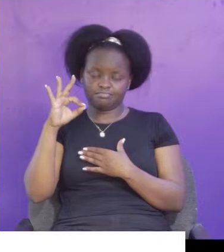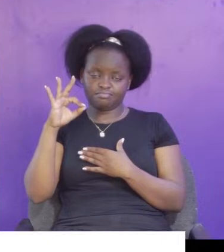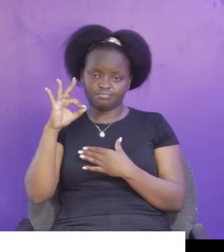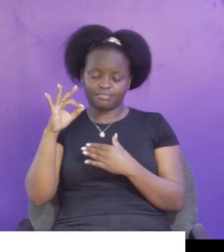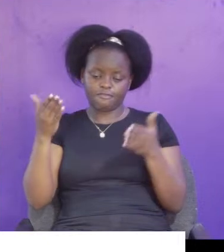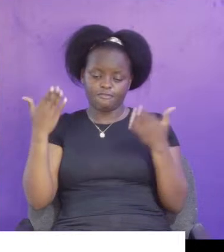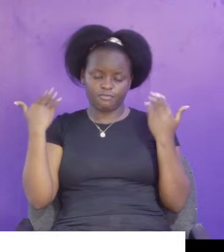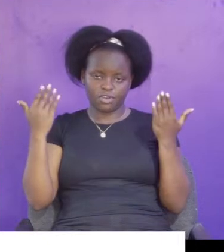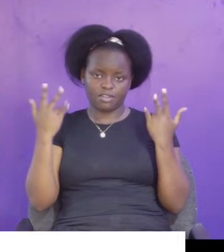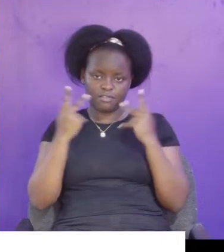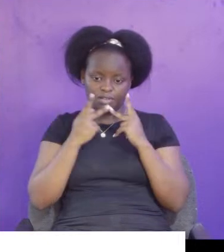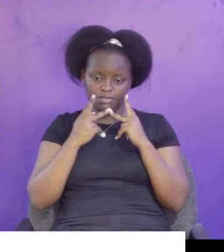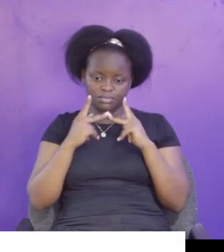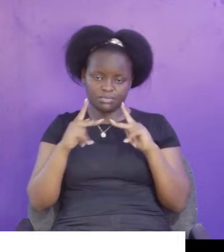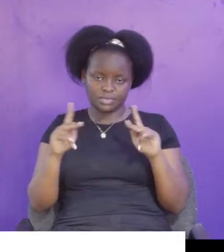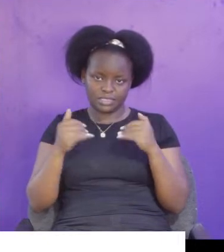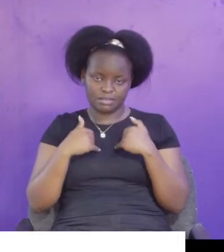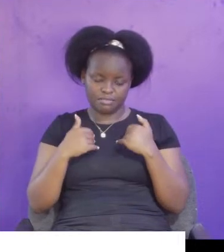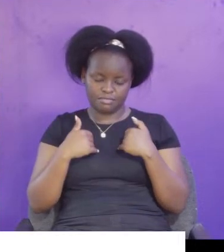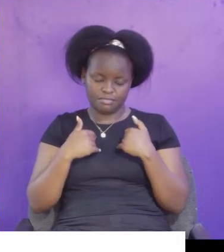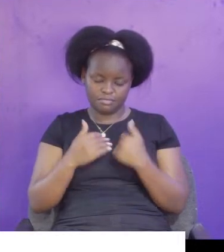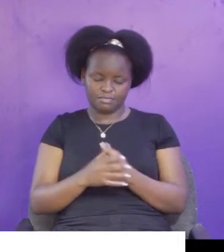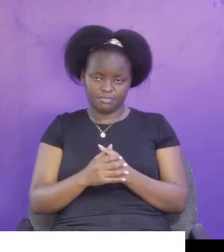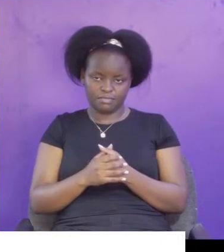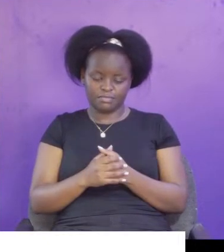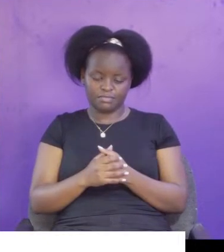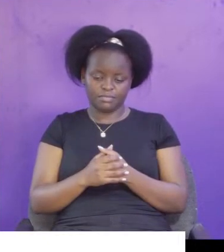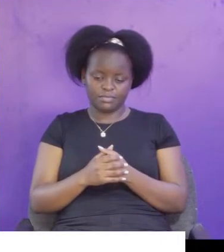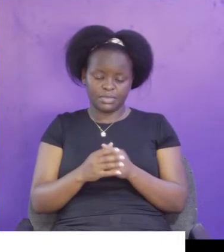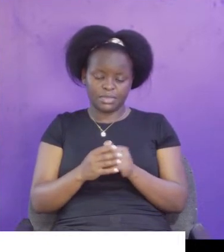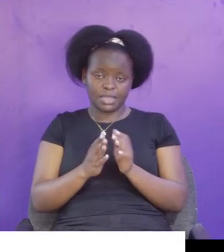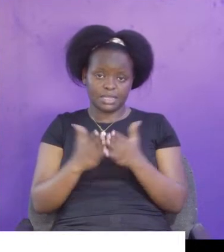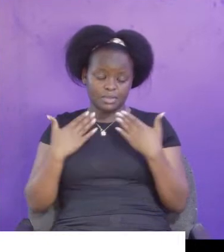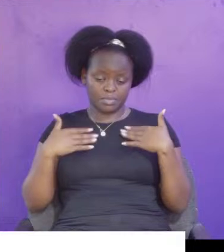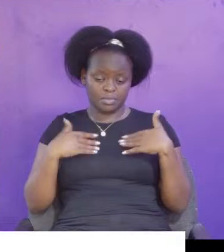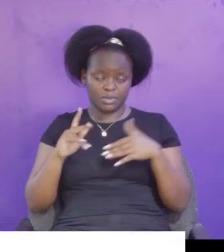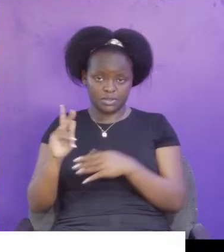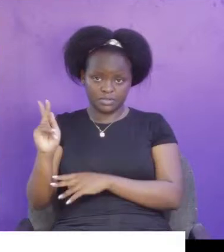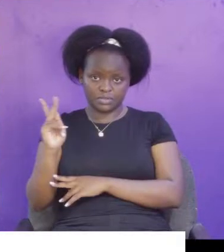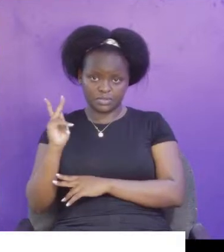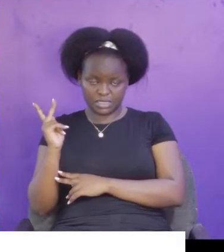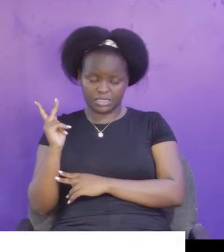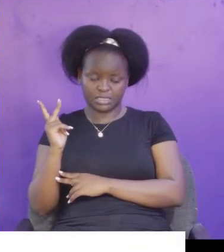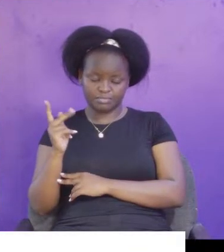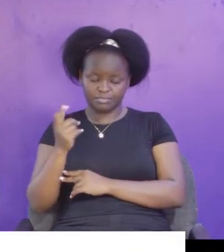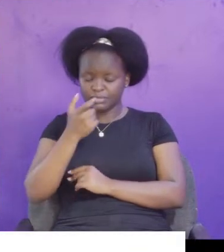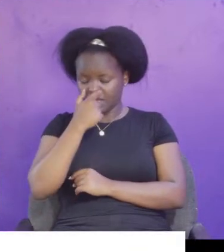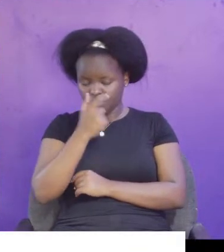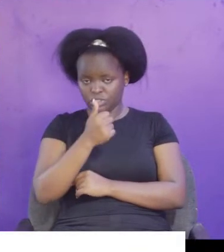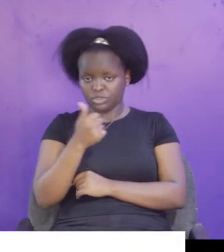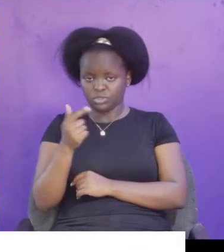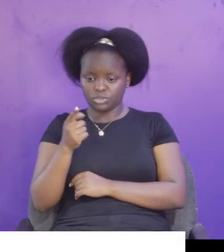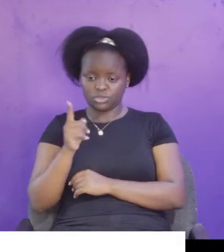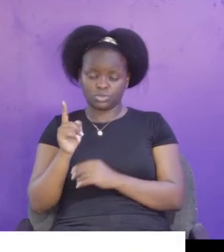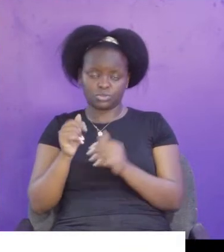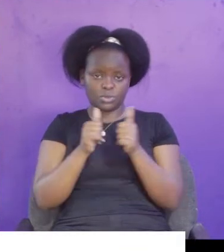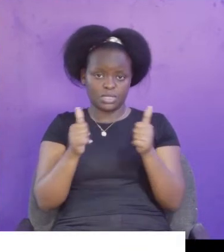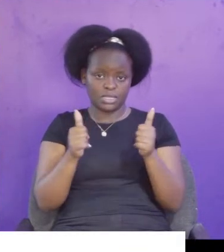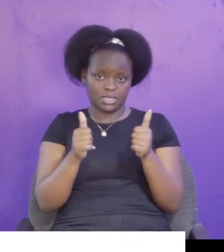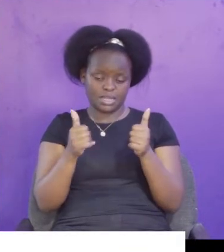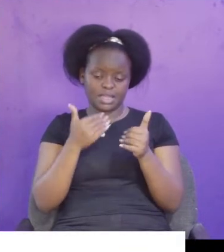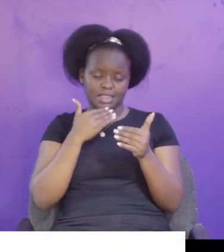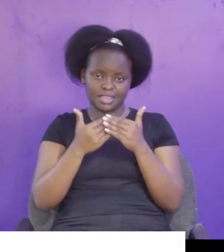peace. And for the people of Kenya, I wish you well, thank you, and may